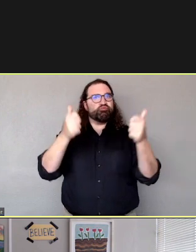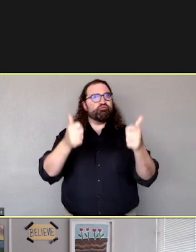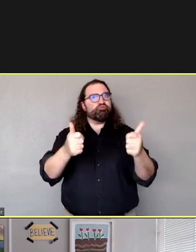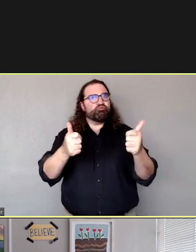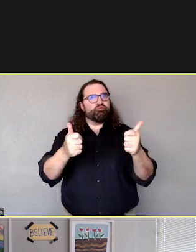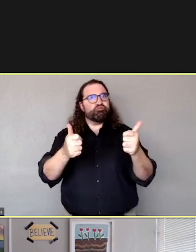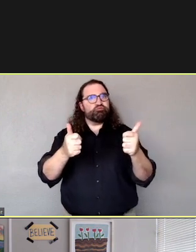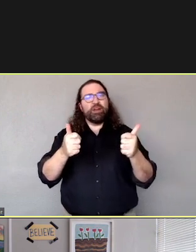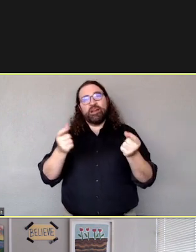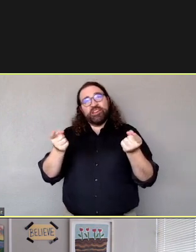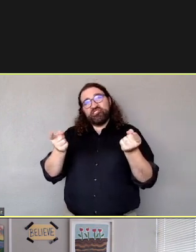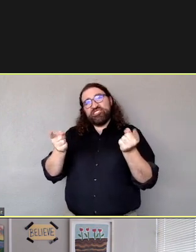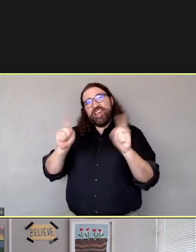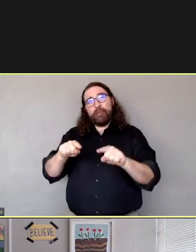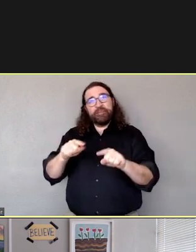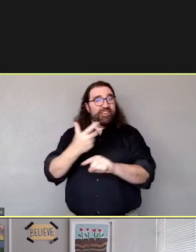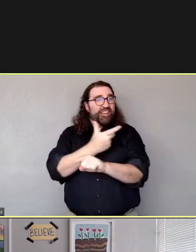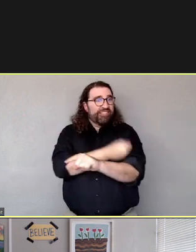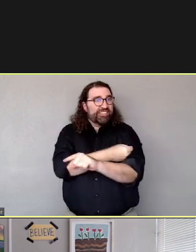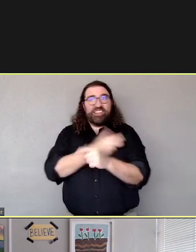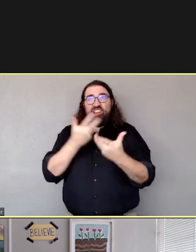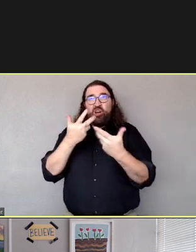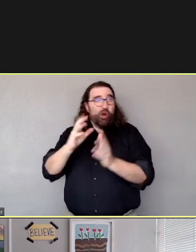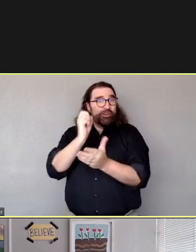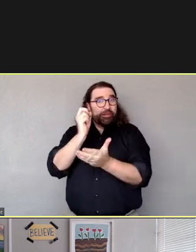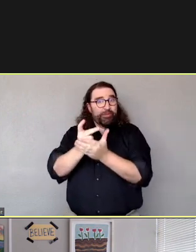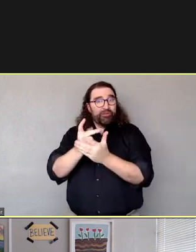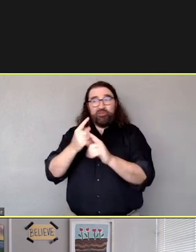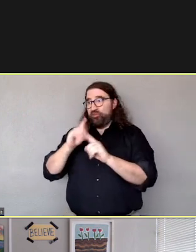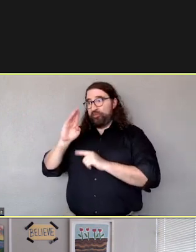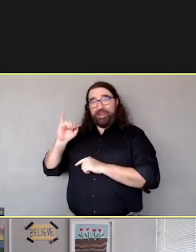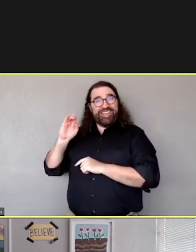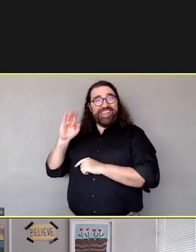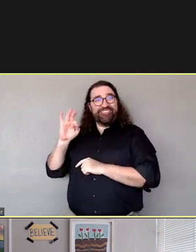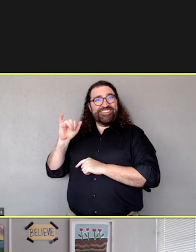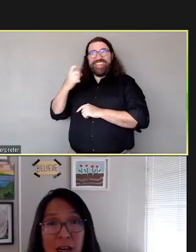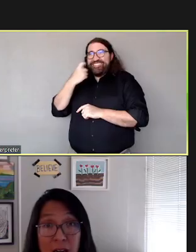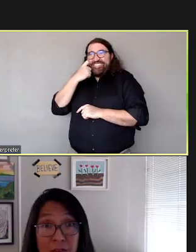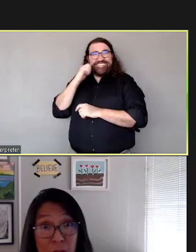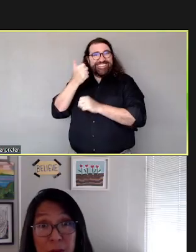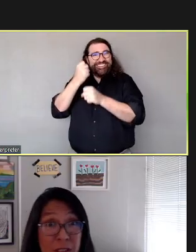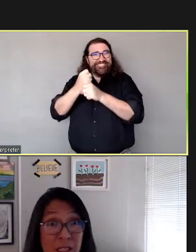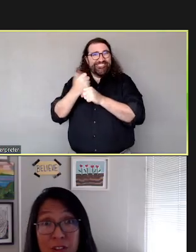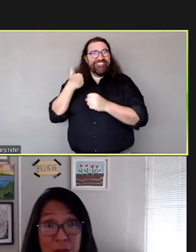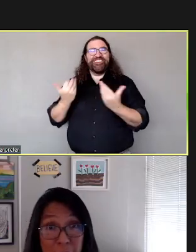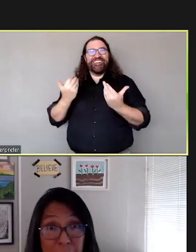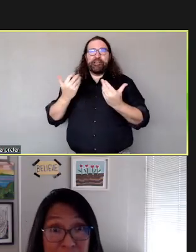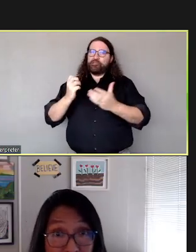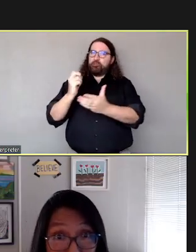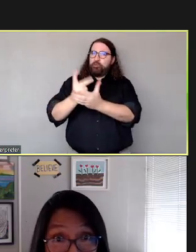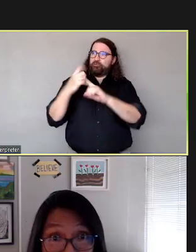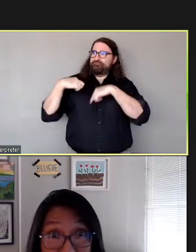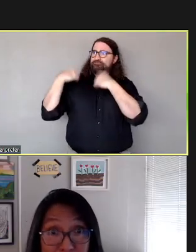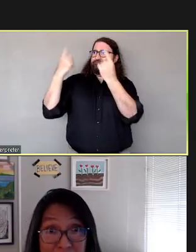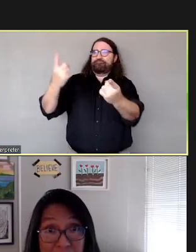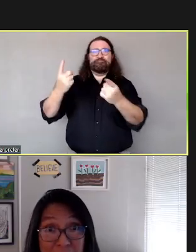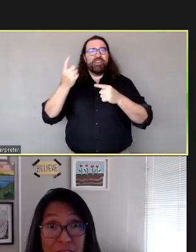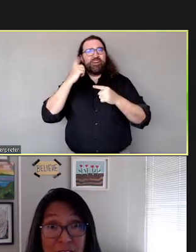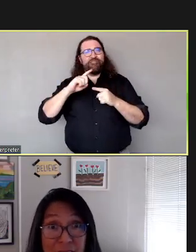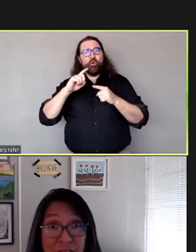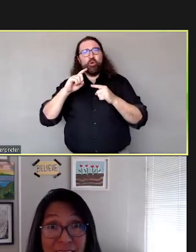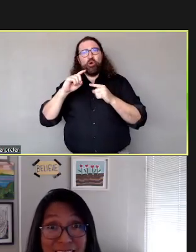that the vaccine was already FDA approved in the past 10 years for a potential smallpox outbreak. So it's